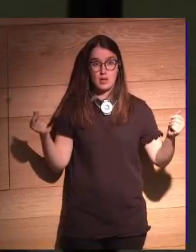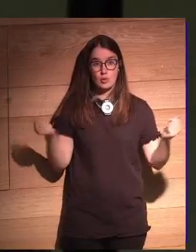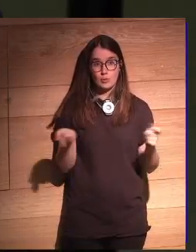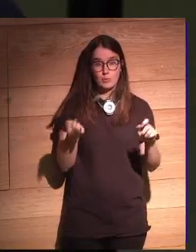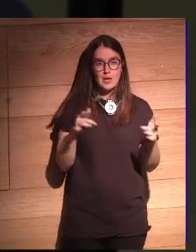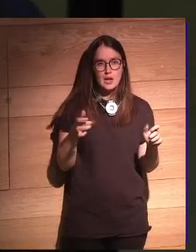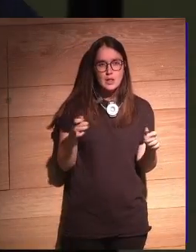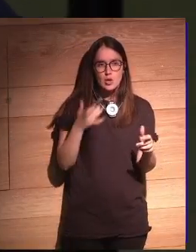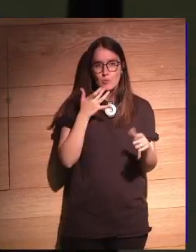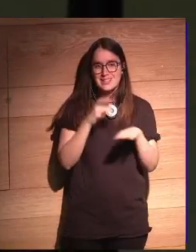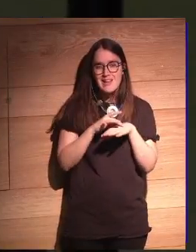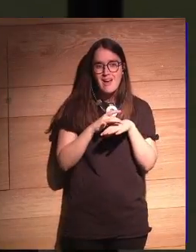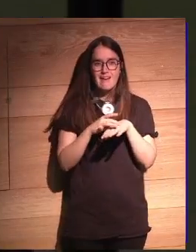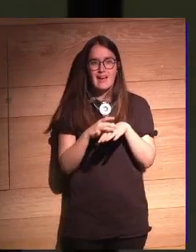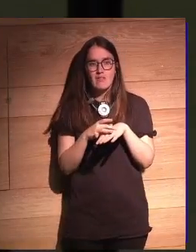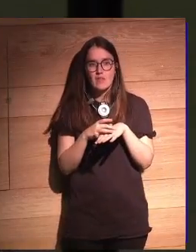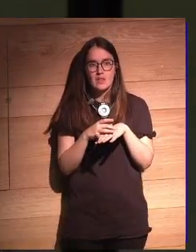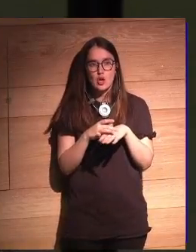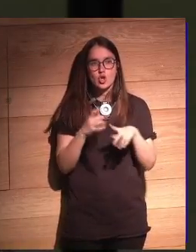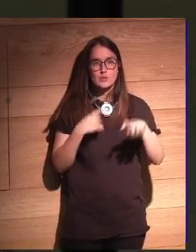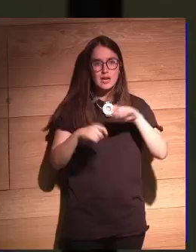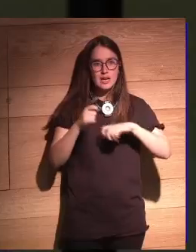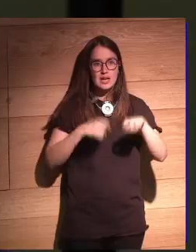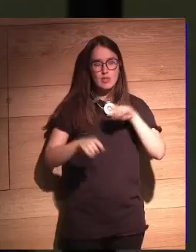it used to be common that the